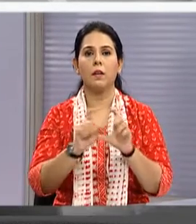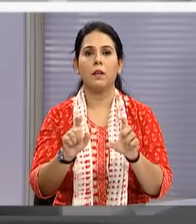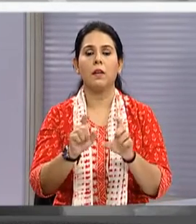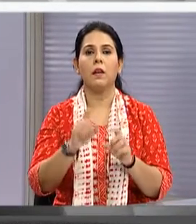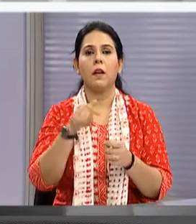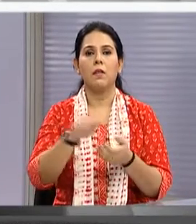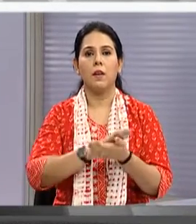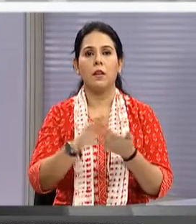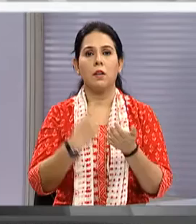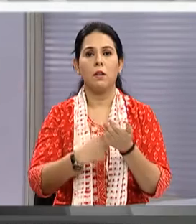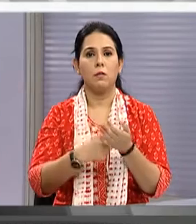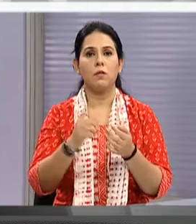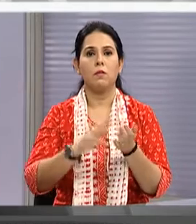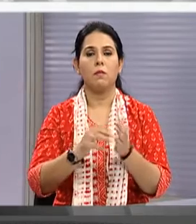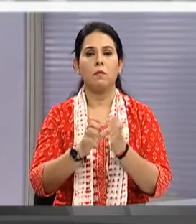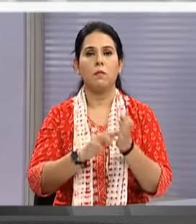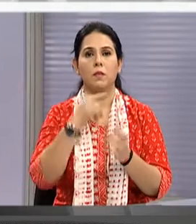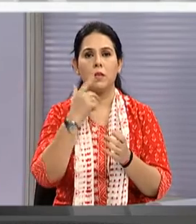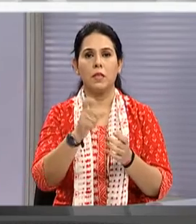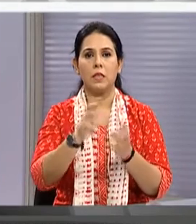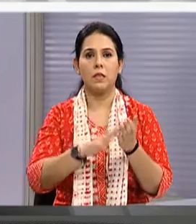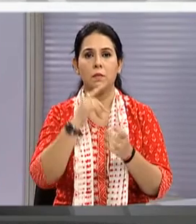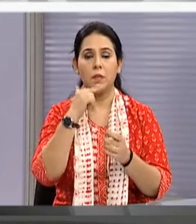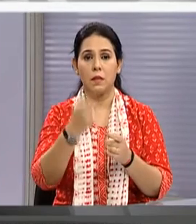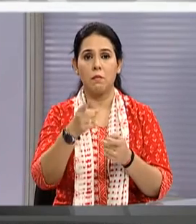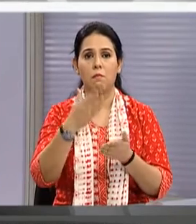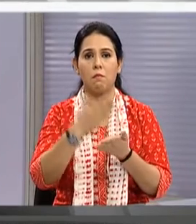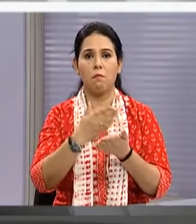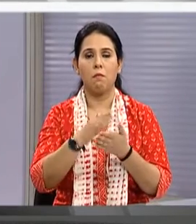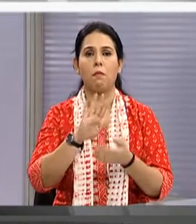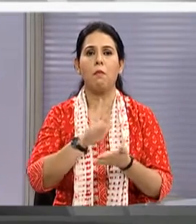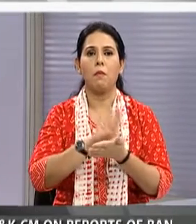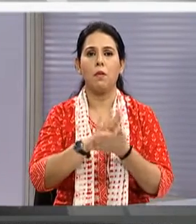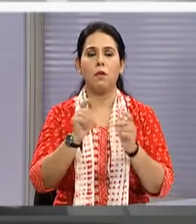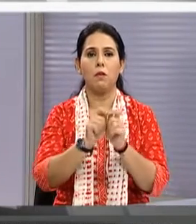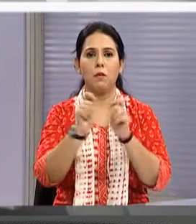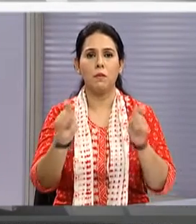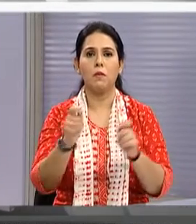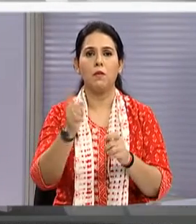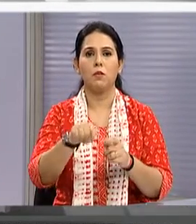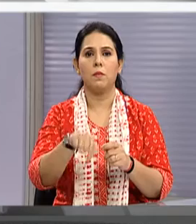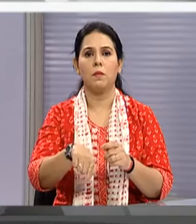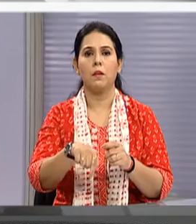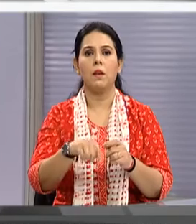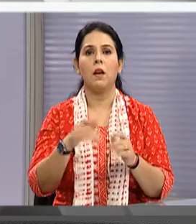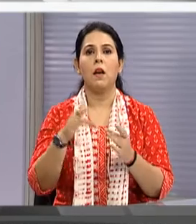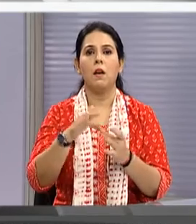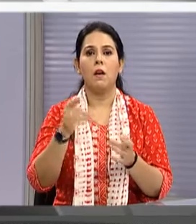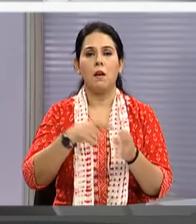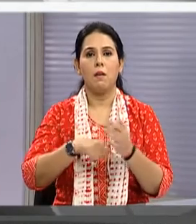newspapers. Clarifying on the reports, the State Chief Minister said that there is no such ban on the publication of